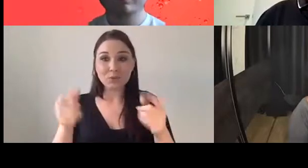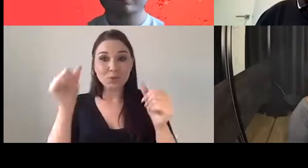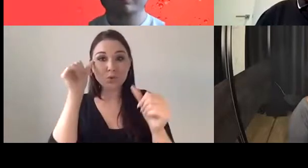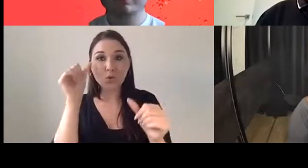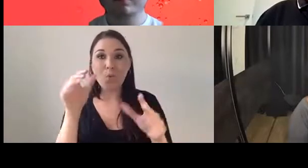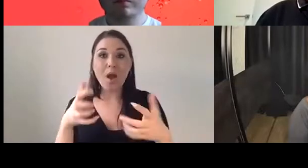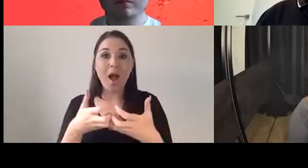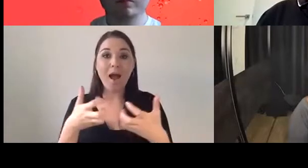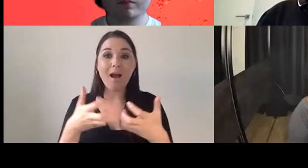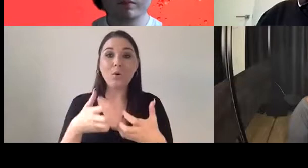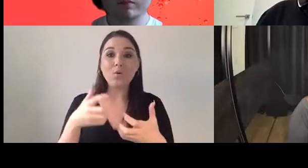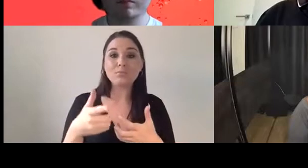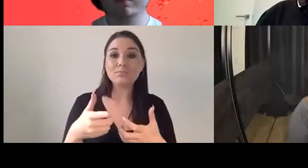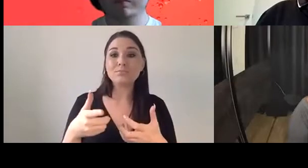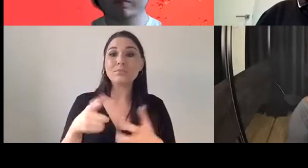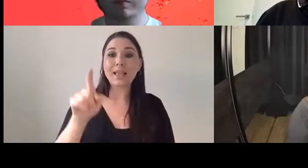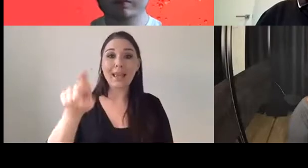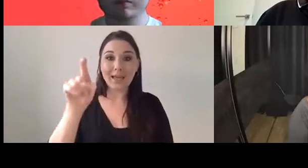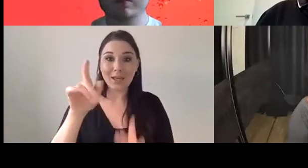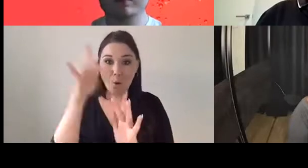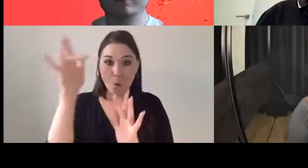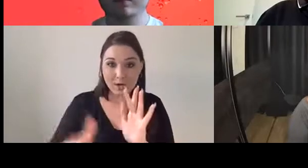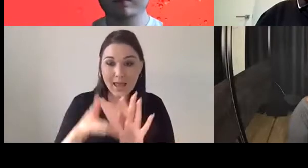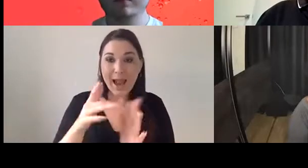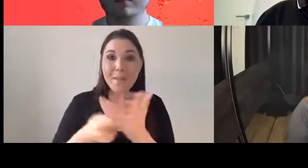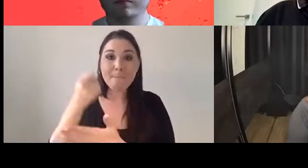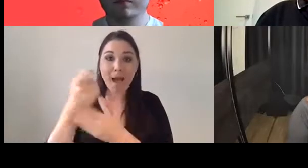you're leaving on the table. If you're forcing a user to